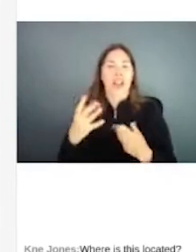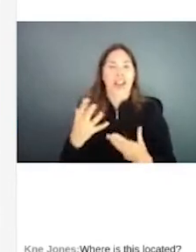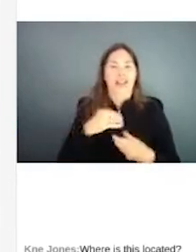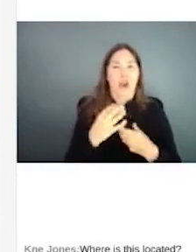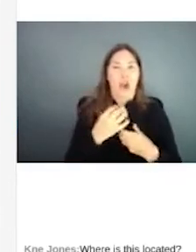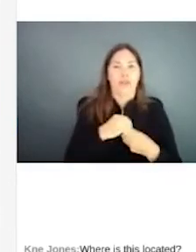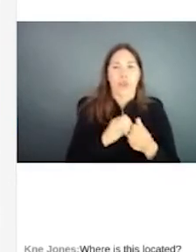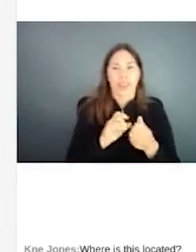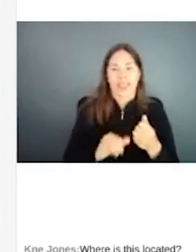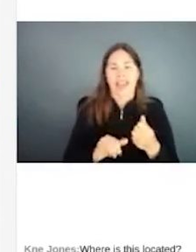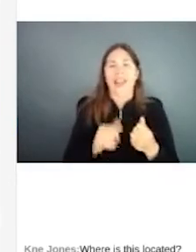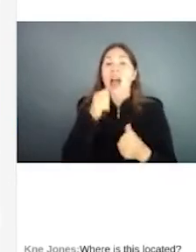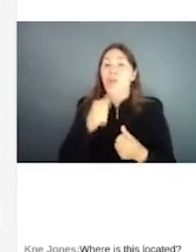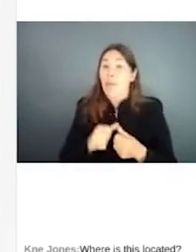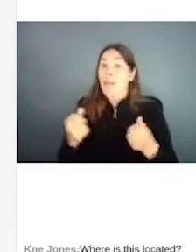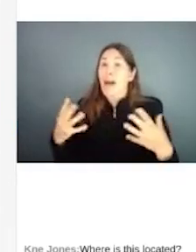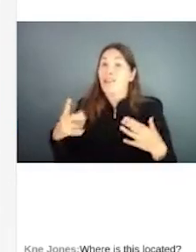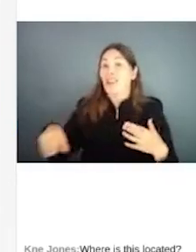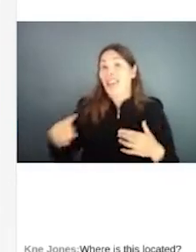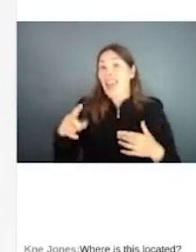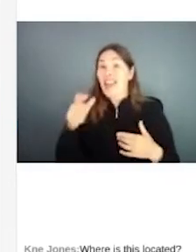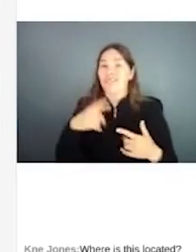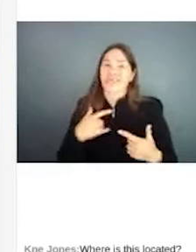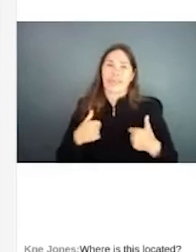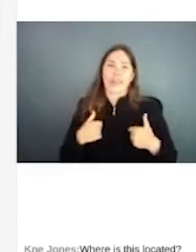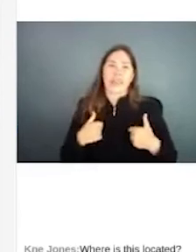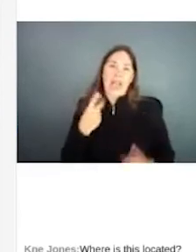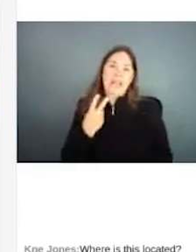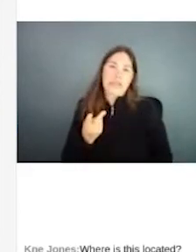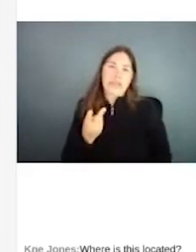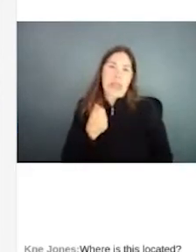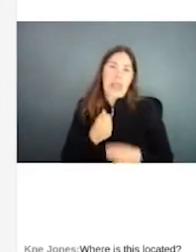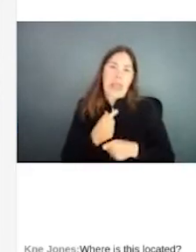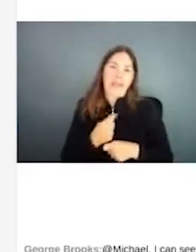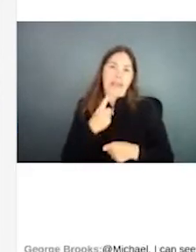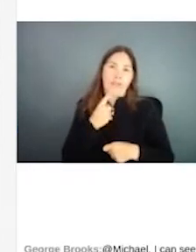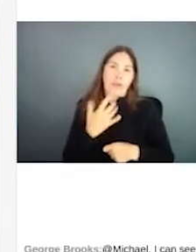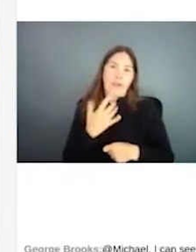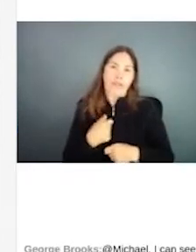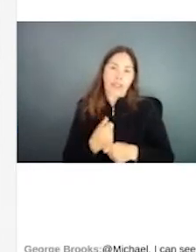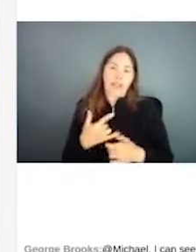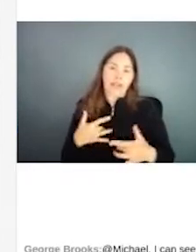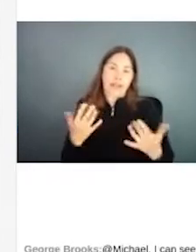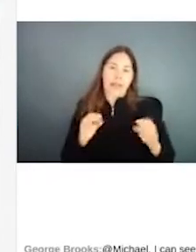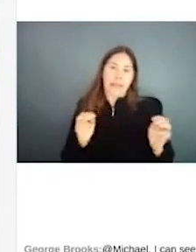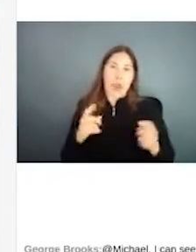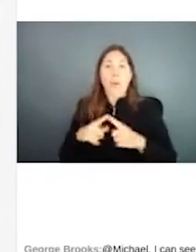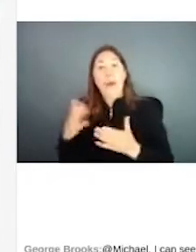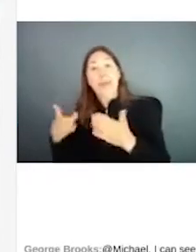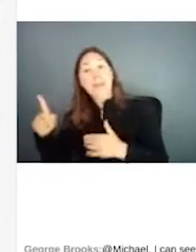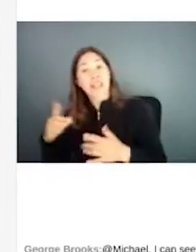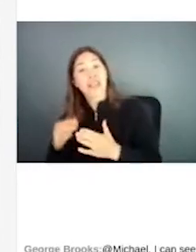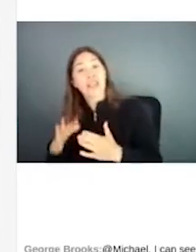And I try to remember that as much as they may not excite me, because I've seen them every year for 15 years, for some of the students, they